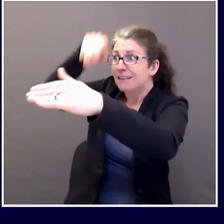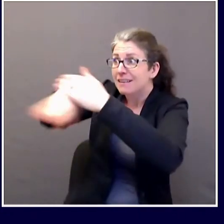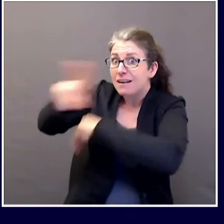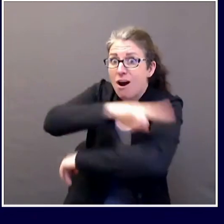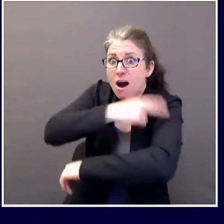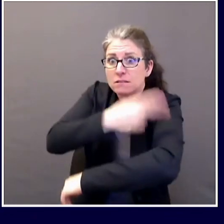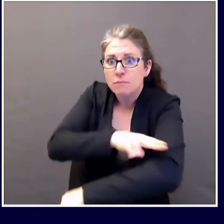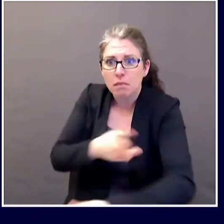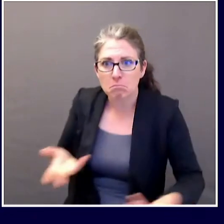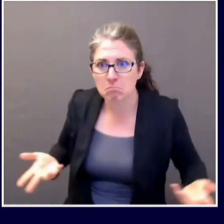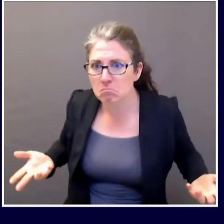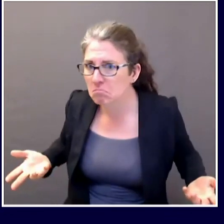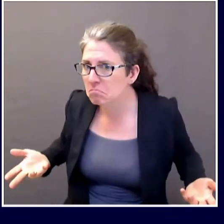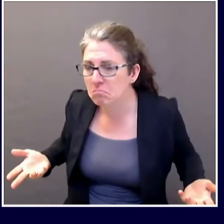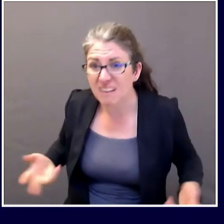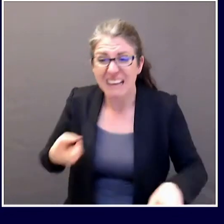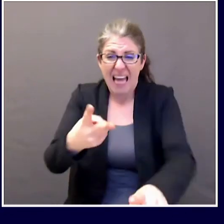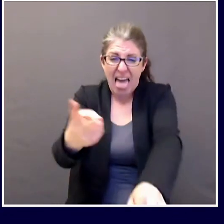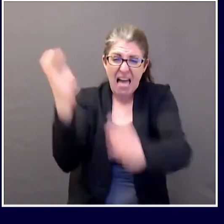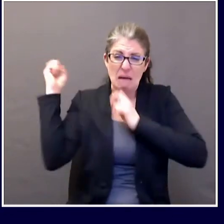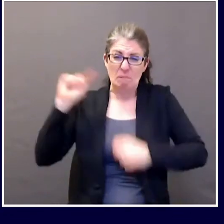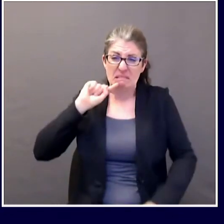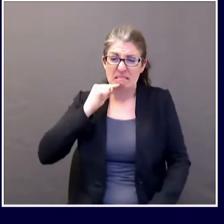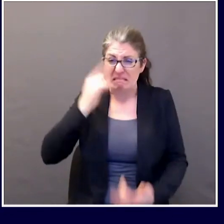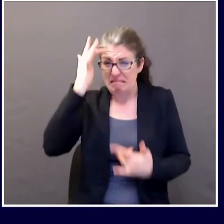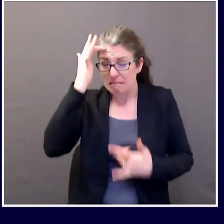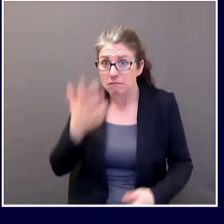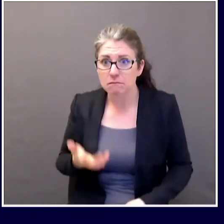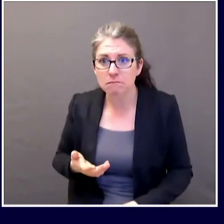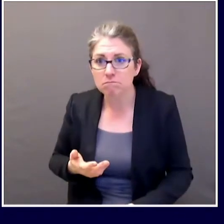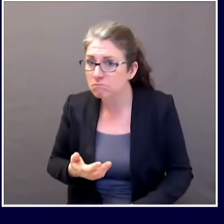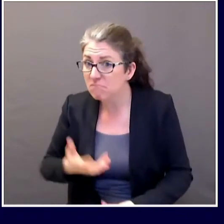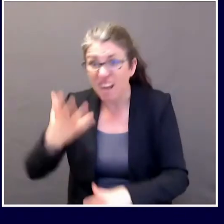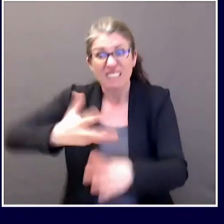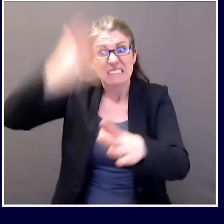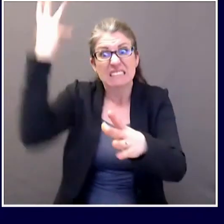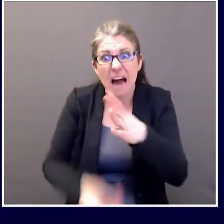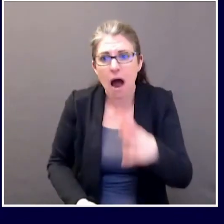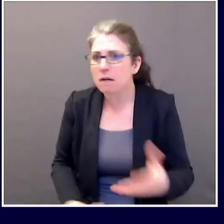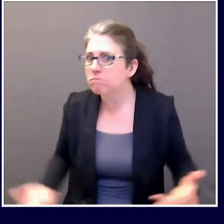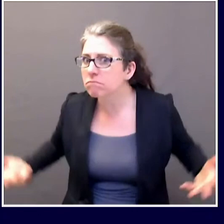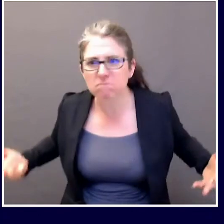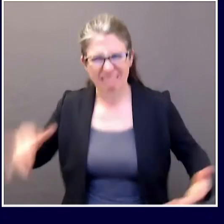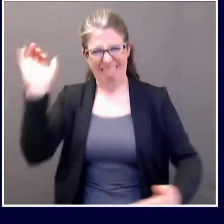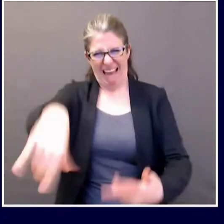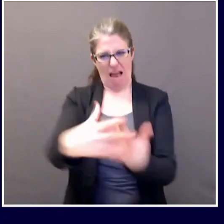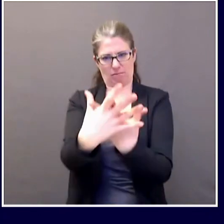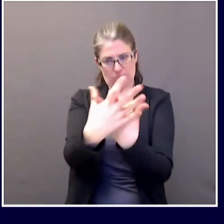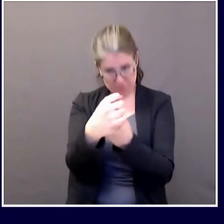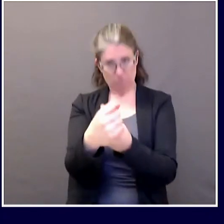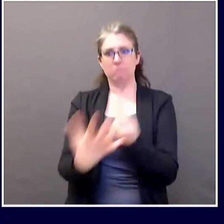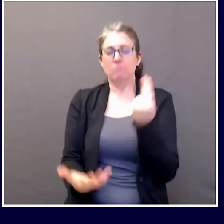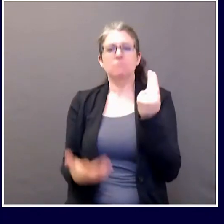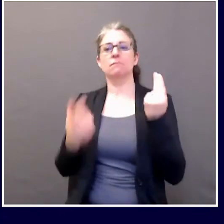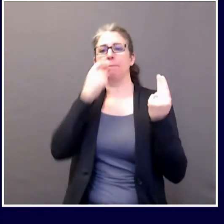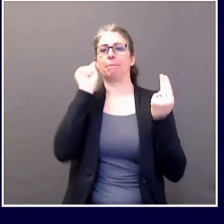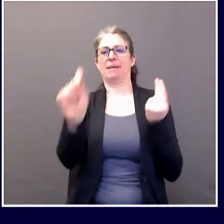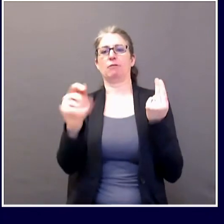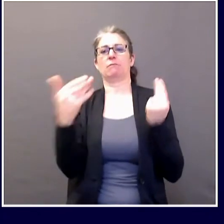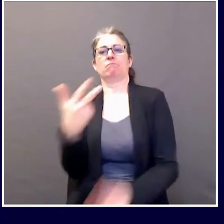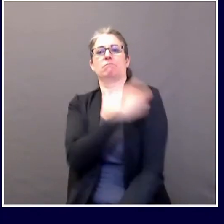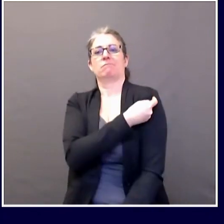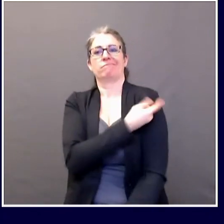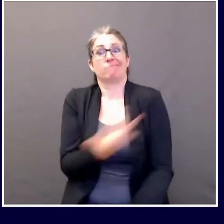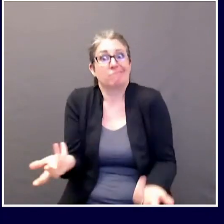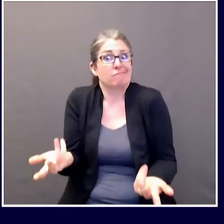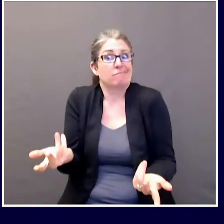spikes again, potentially caused by the variants, if those were to take hold, the best thing that you can do,